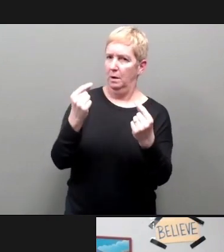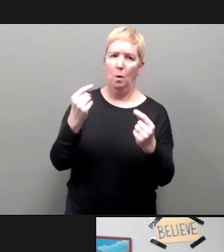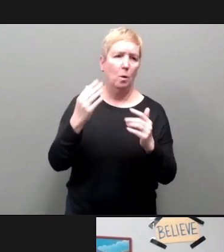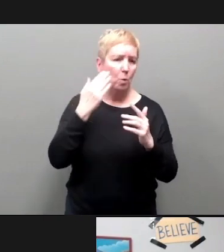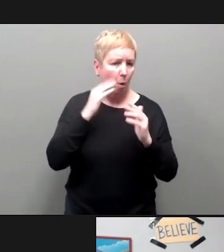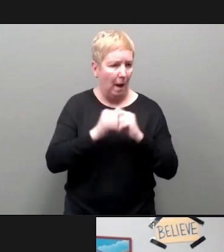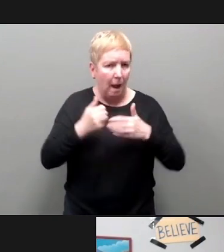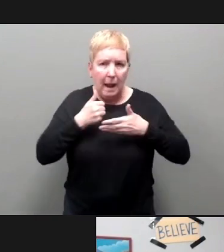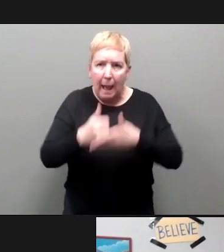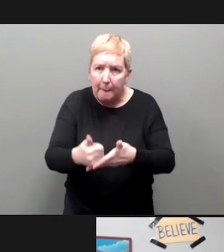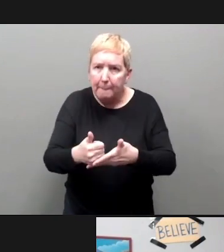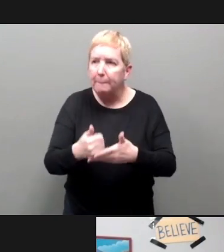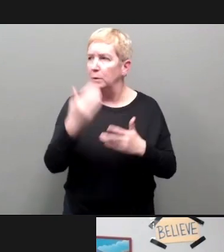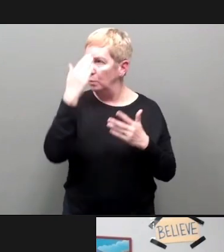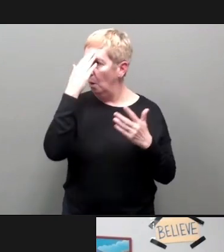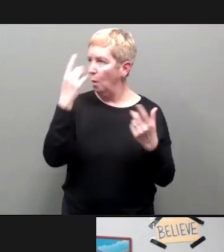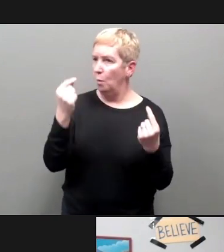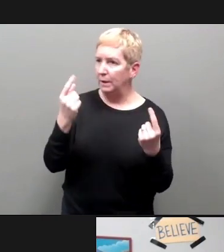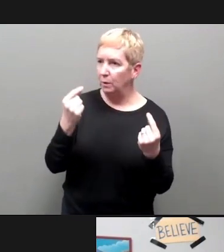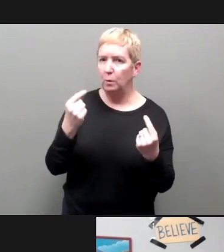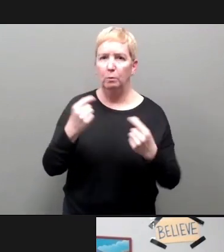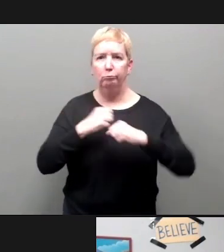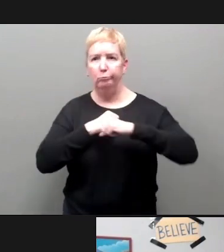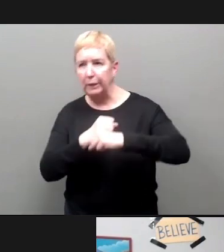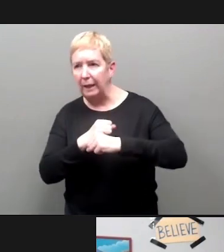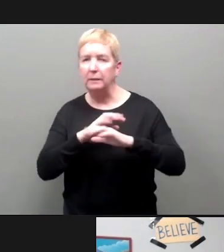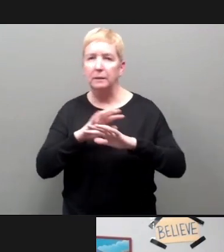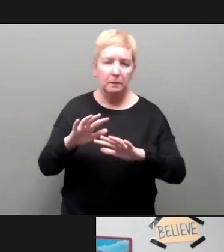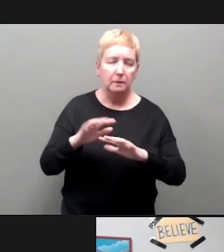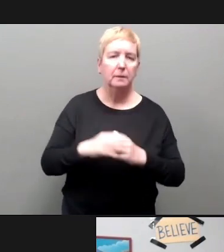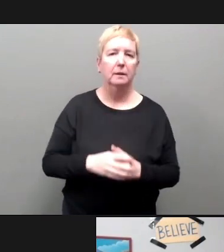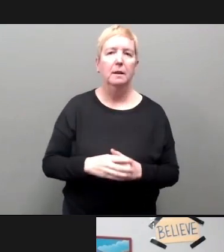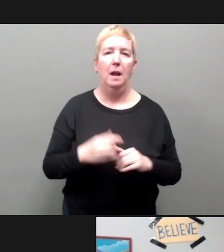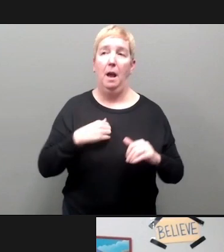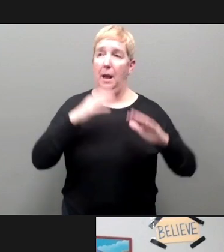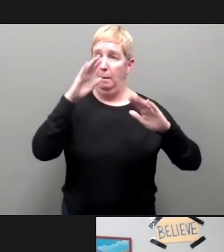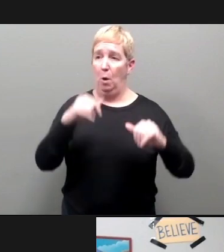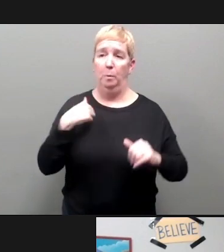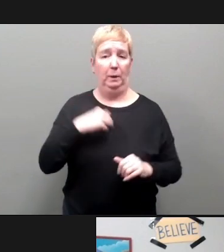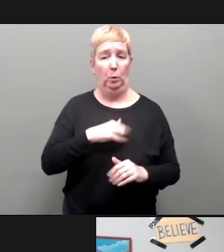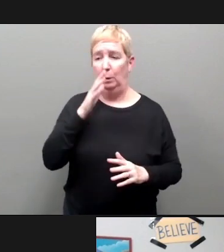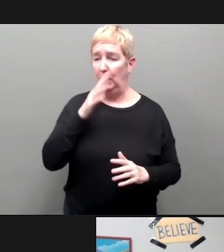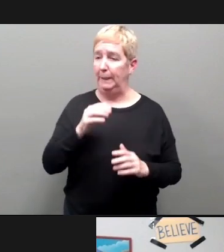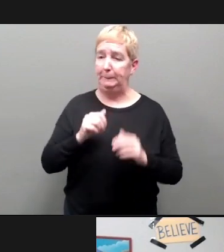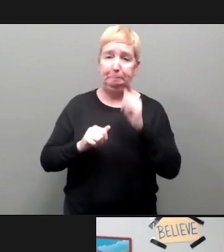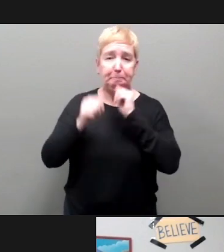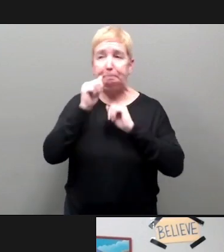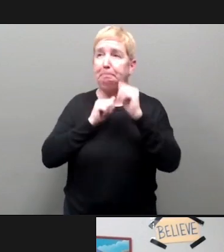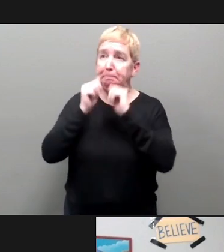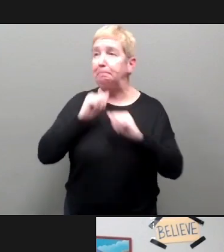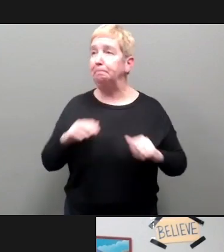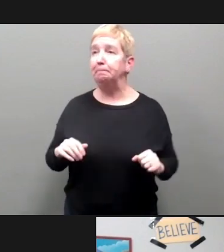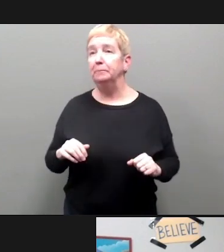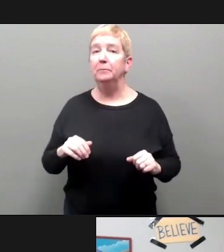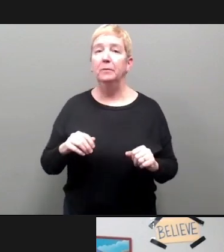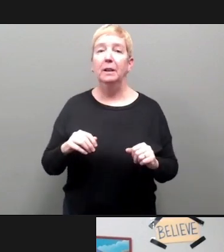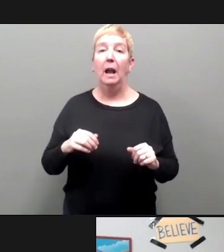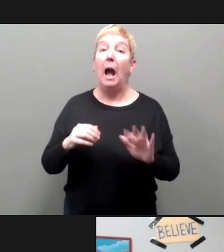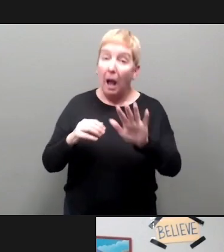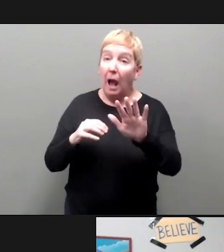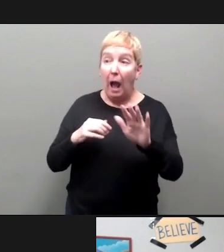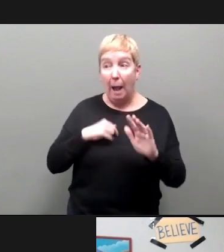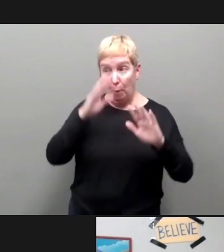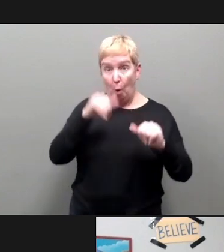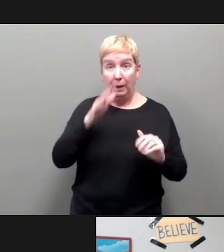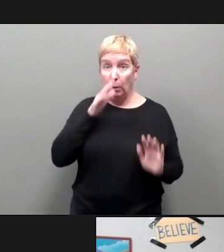needed. They know what to do, and I'm hoping that we'll get through this, what hopefully will be a relatively brief wave,